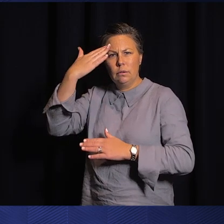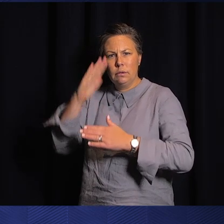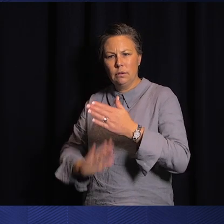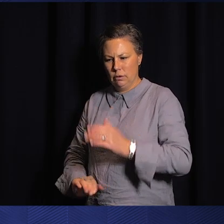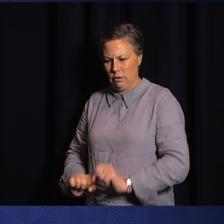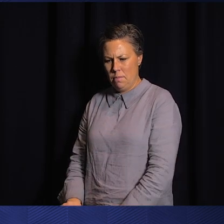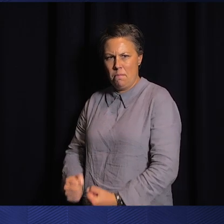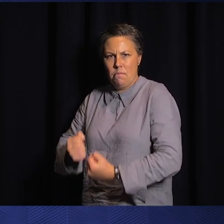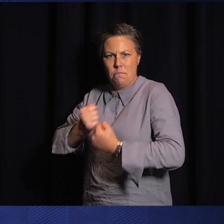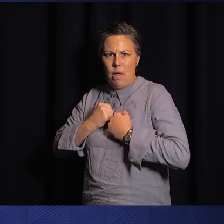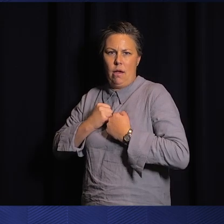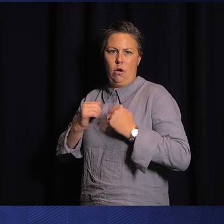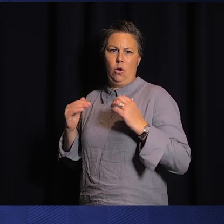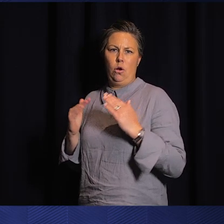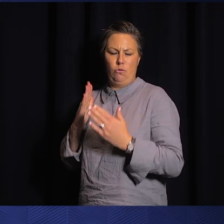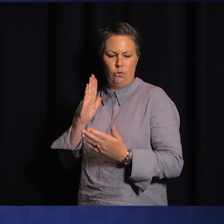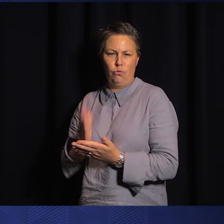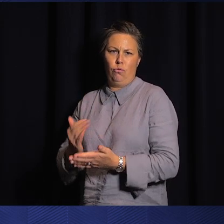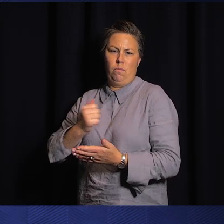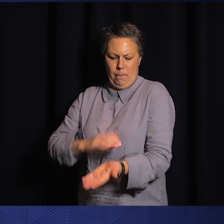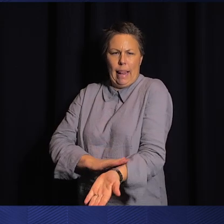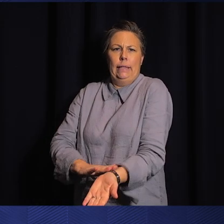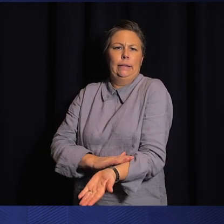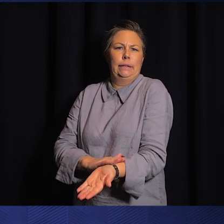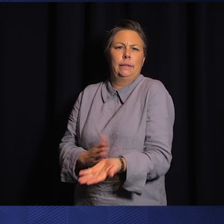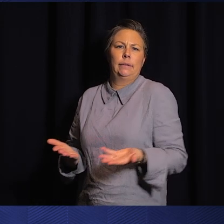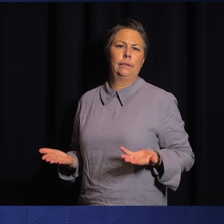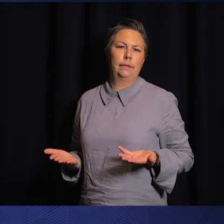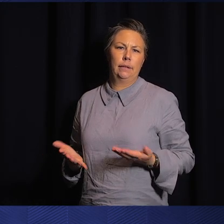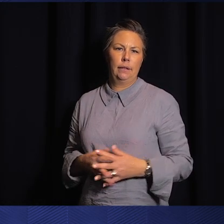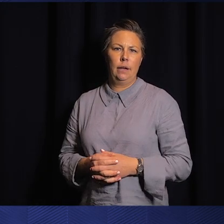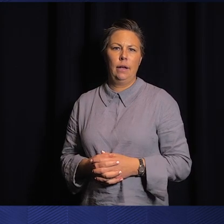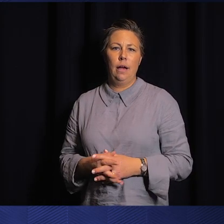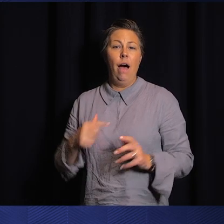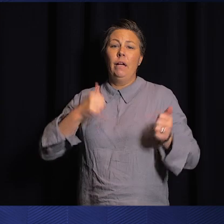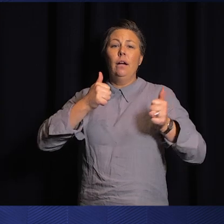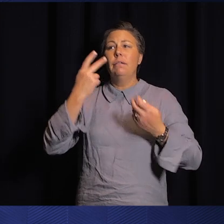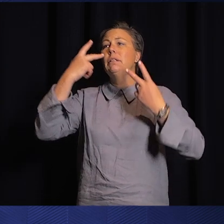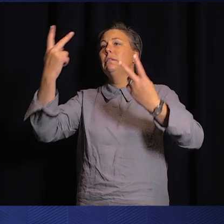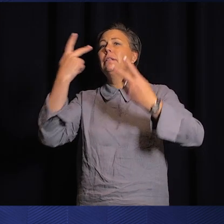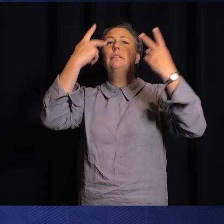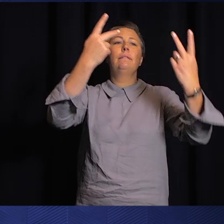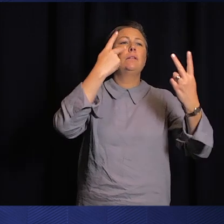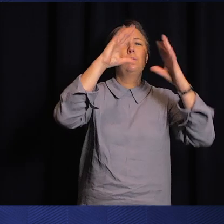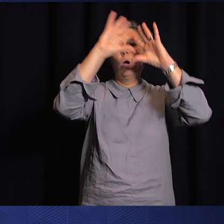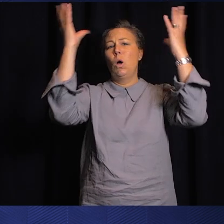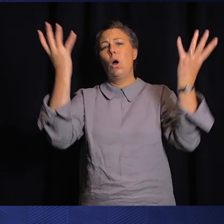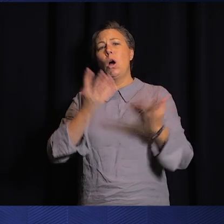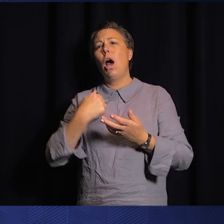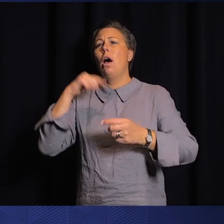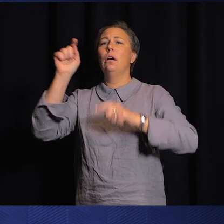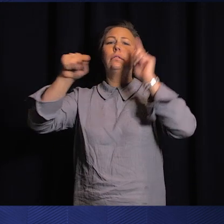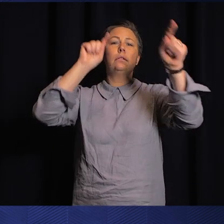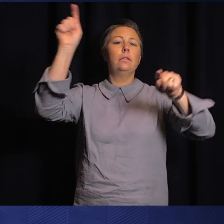peoples, etc. And I've been all over the world, in many parts of the world. I have